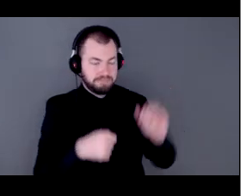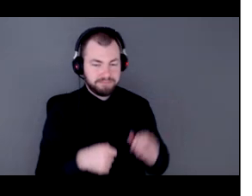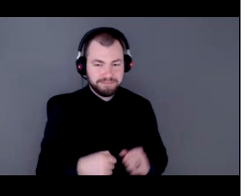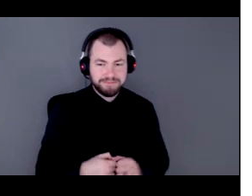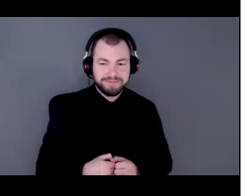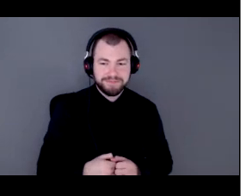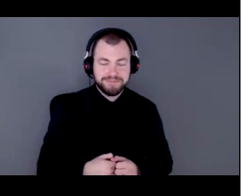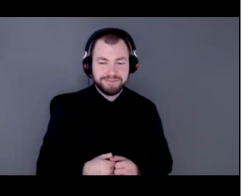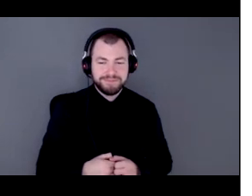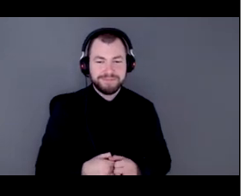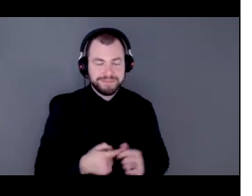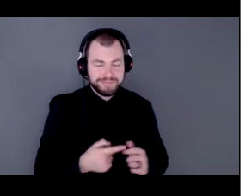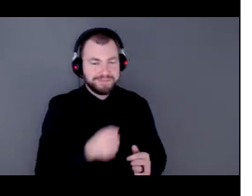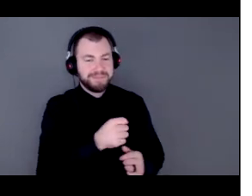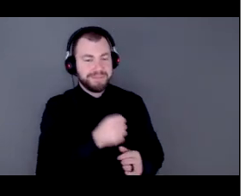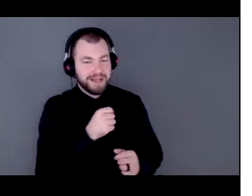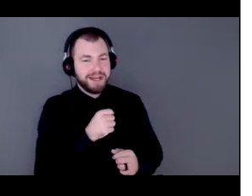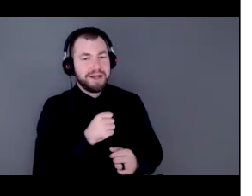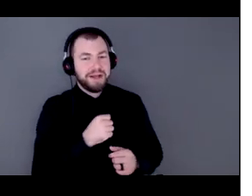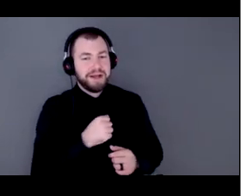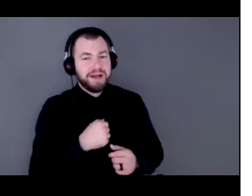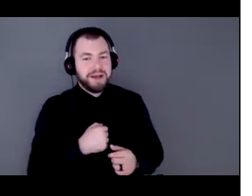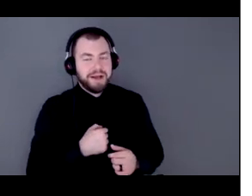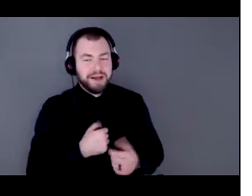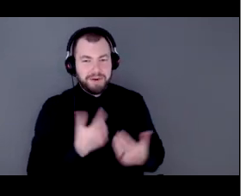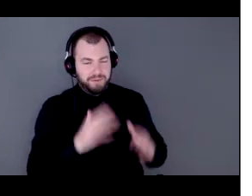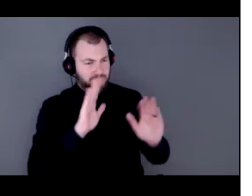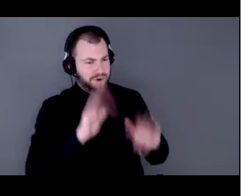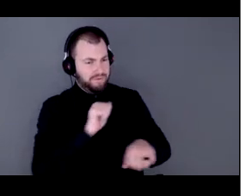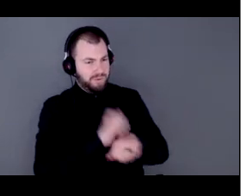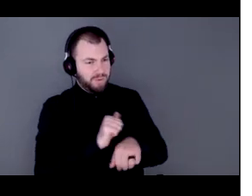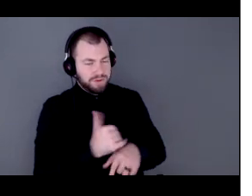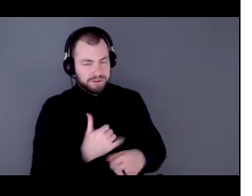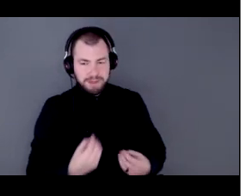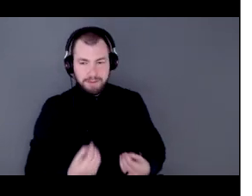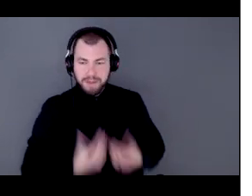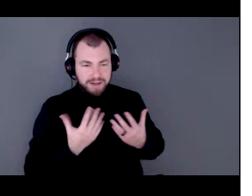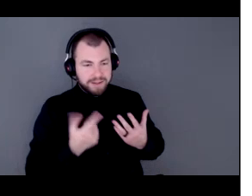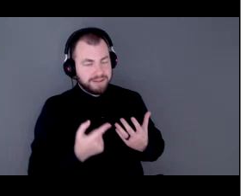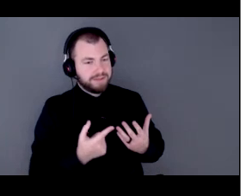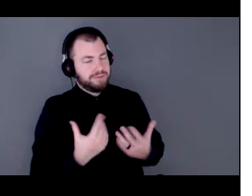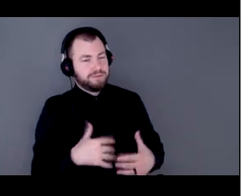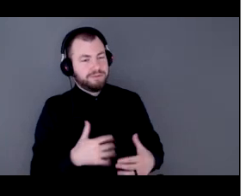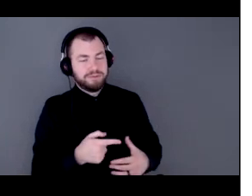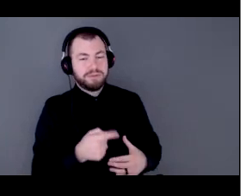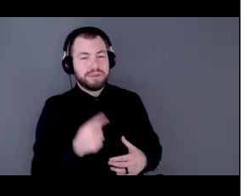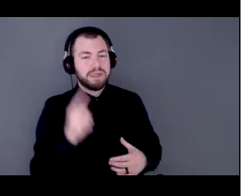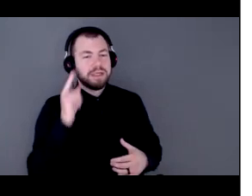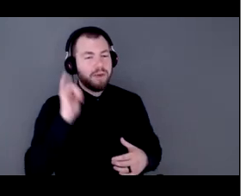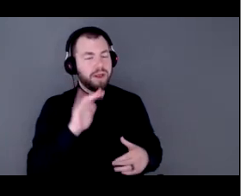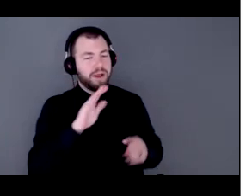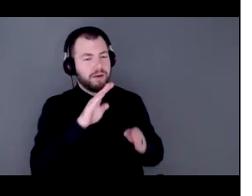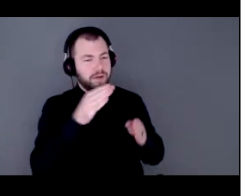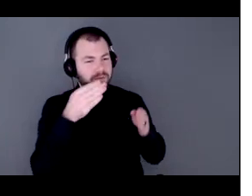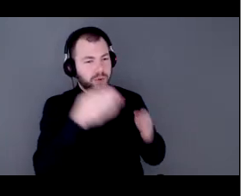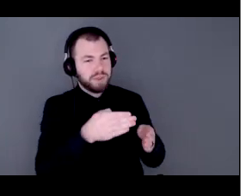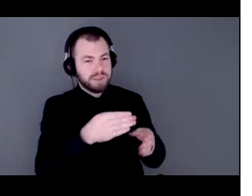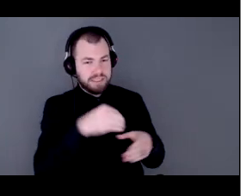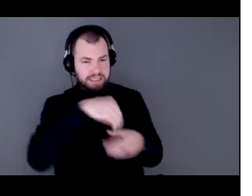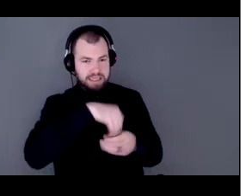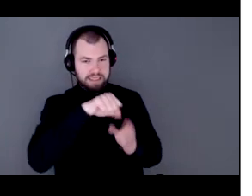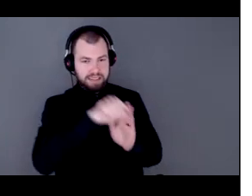Oh. Anyway, wonderful work. I'm so inspired by what you're doing. It sounds like you're focusing right in in-state